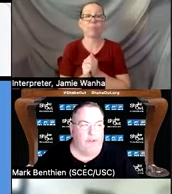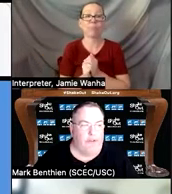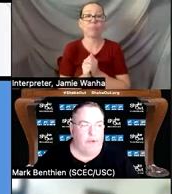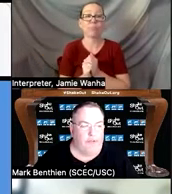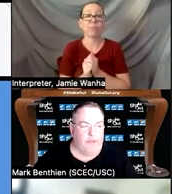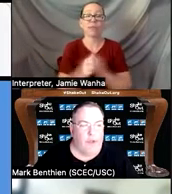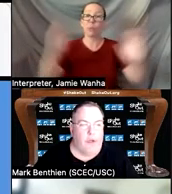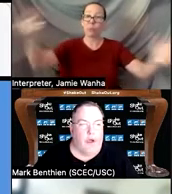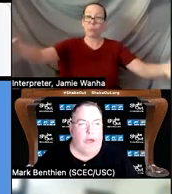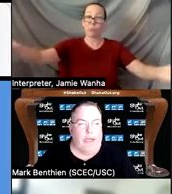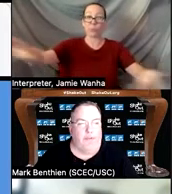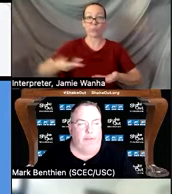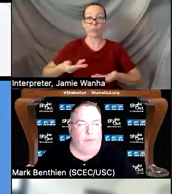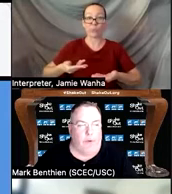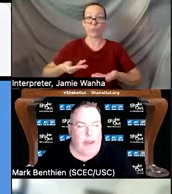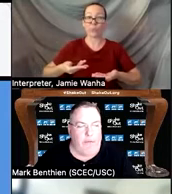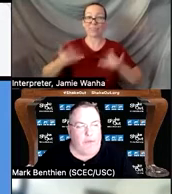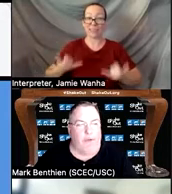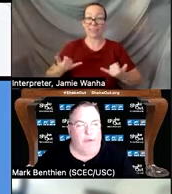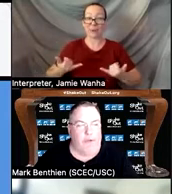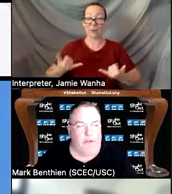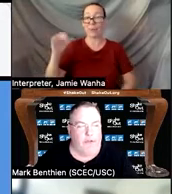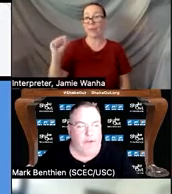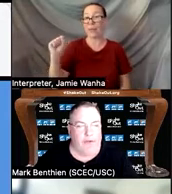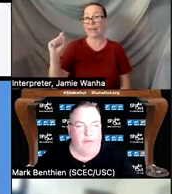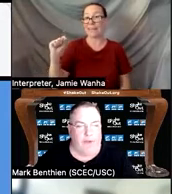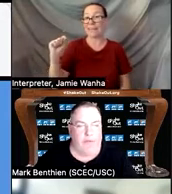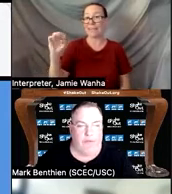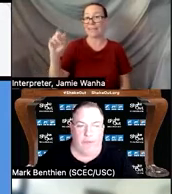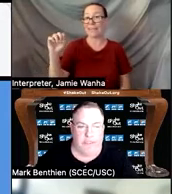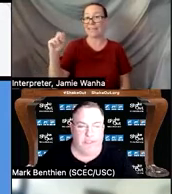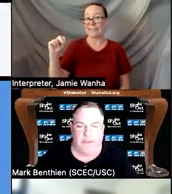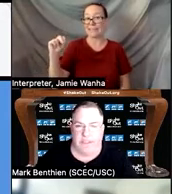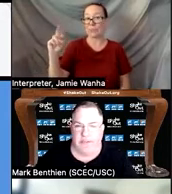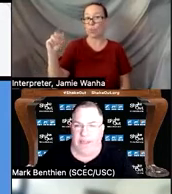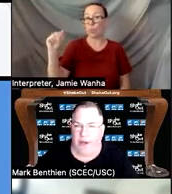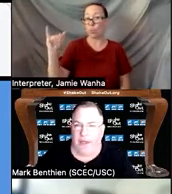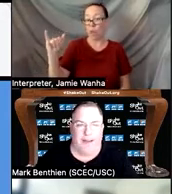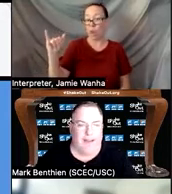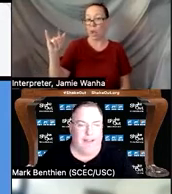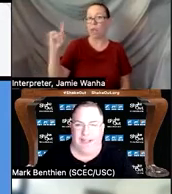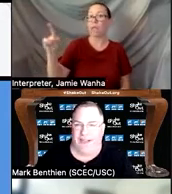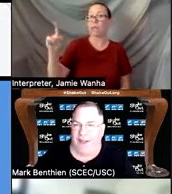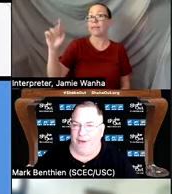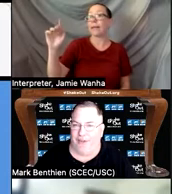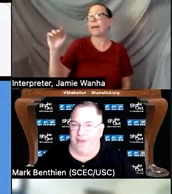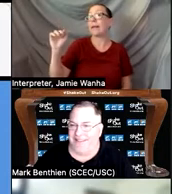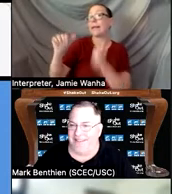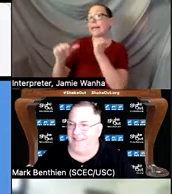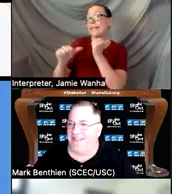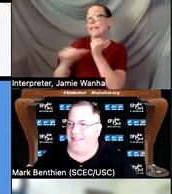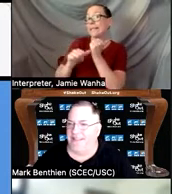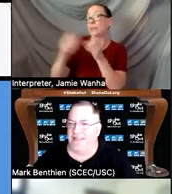to introduce Stephen Ray, who is the Assistant Director for the Office of Emergency Services of the County of San Diego.